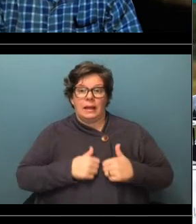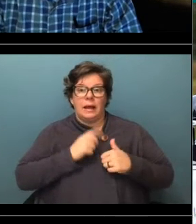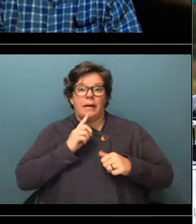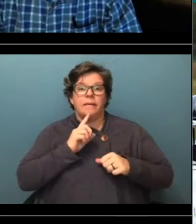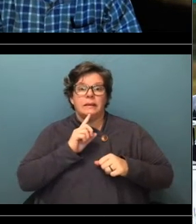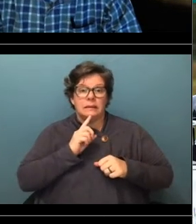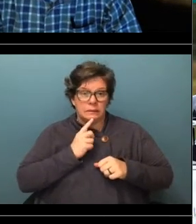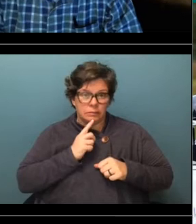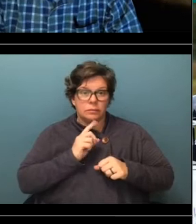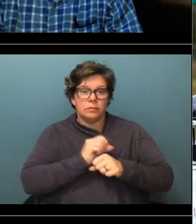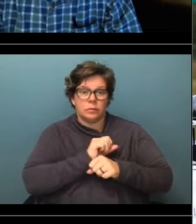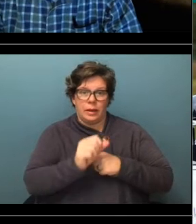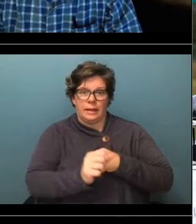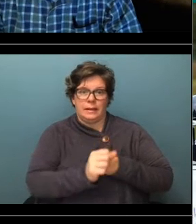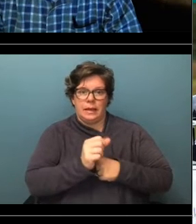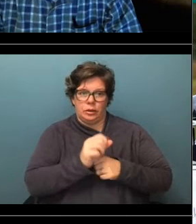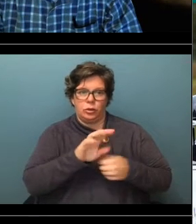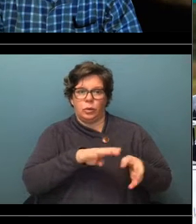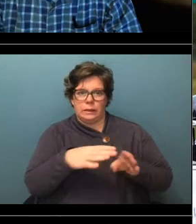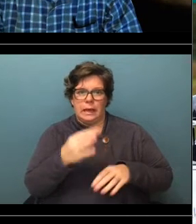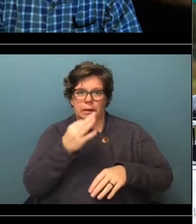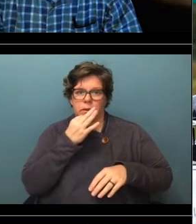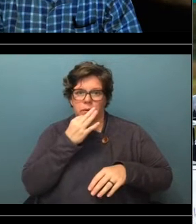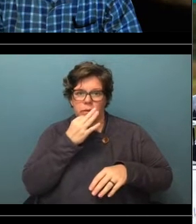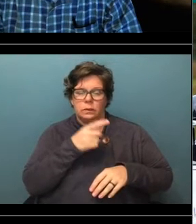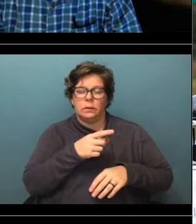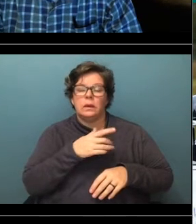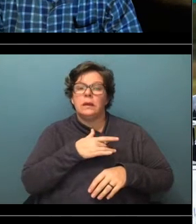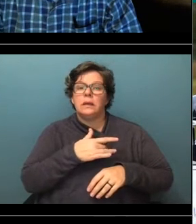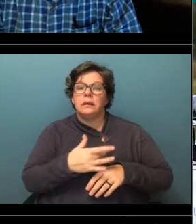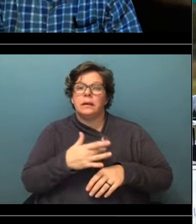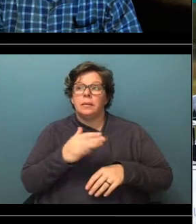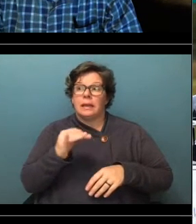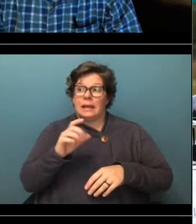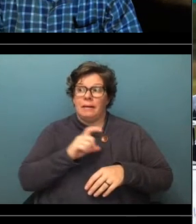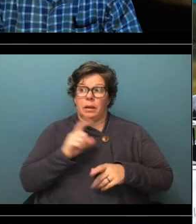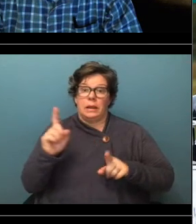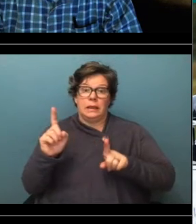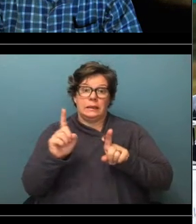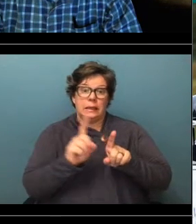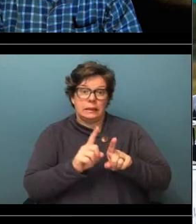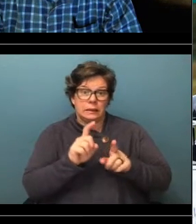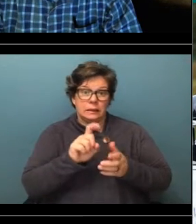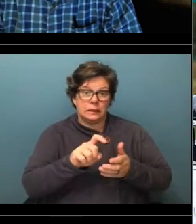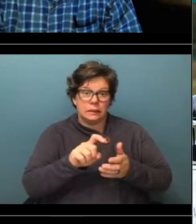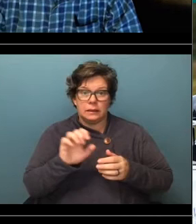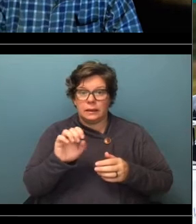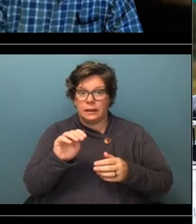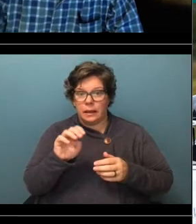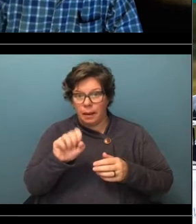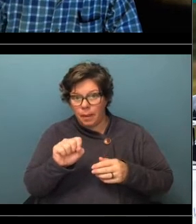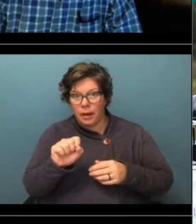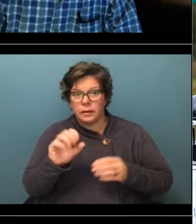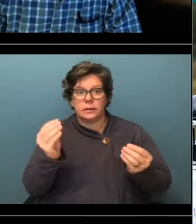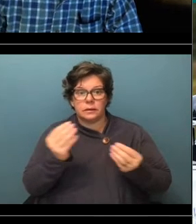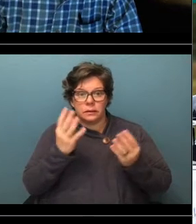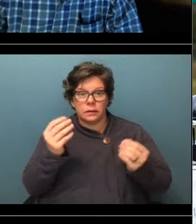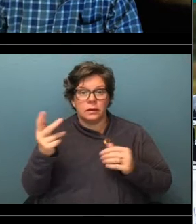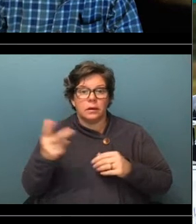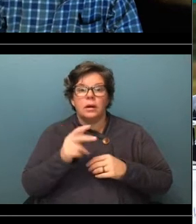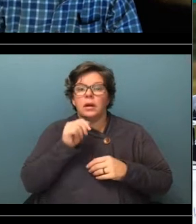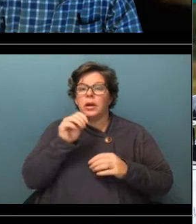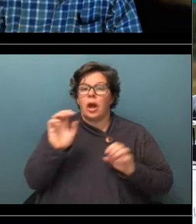in danger right then and there. Typically, if an assist is needed by EMS or an officer, the non-emergency